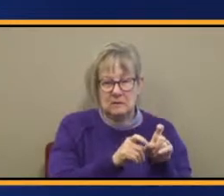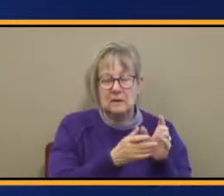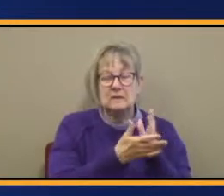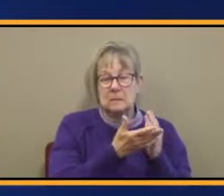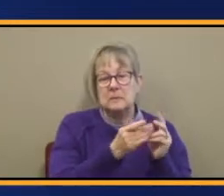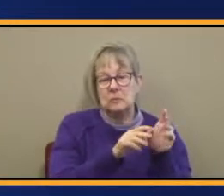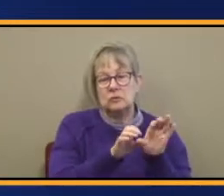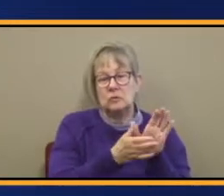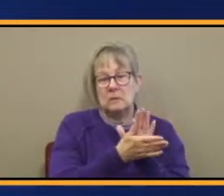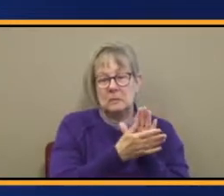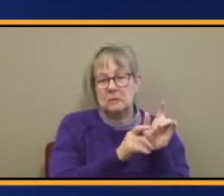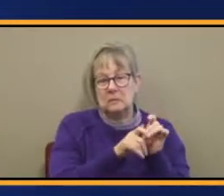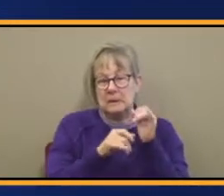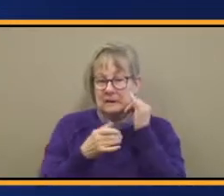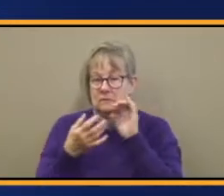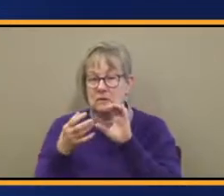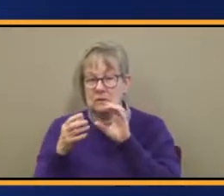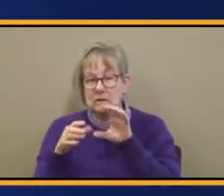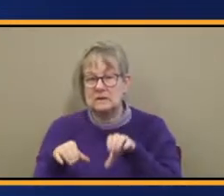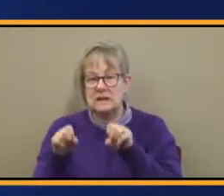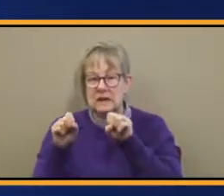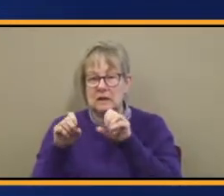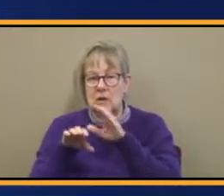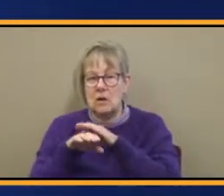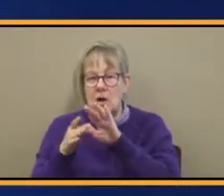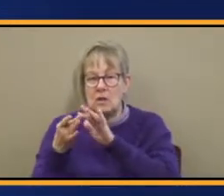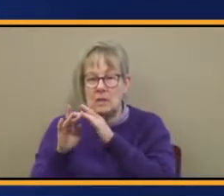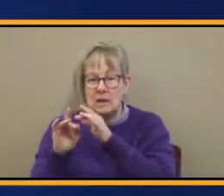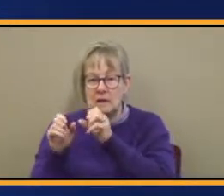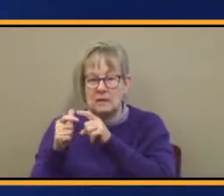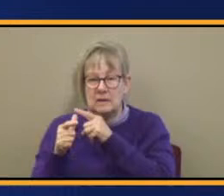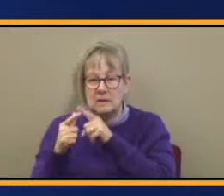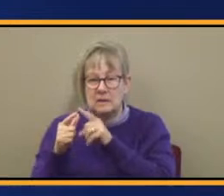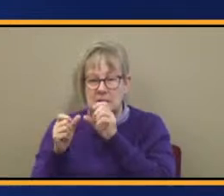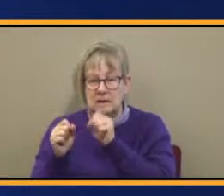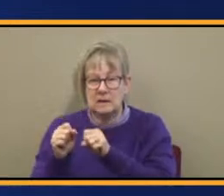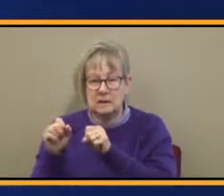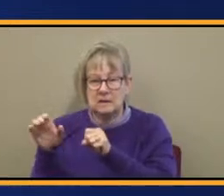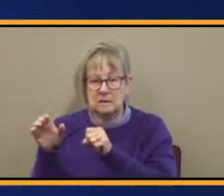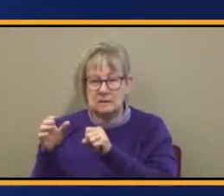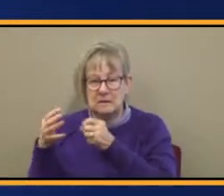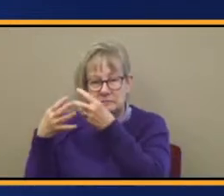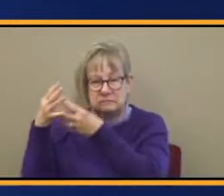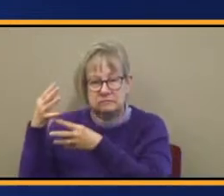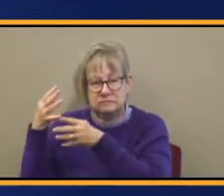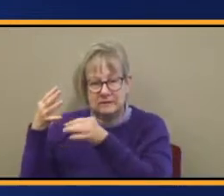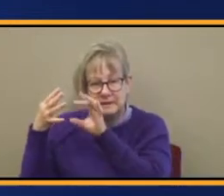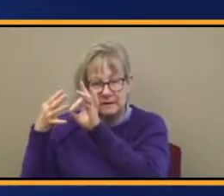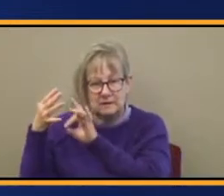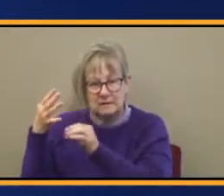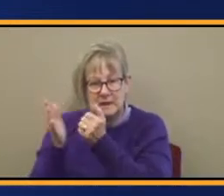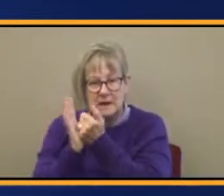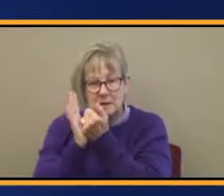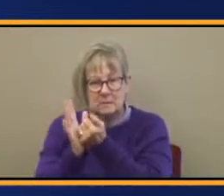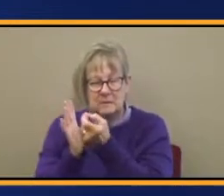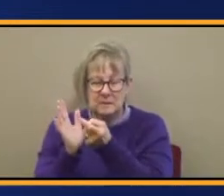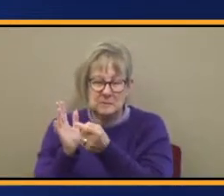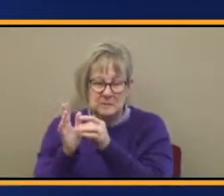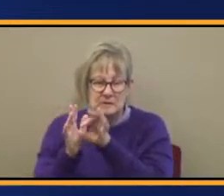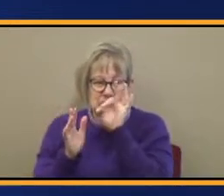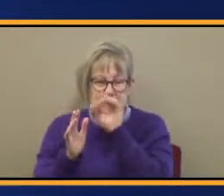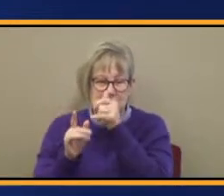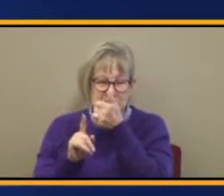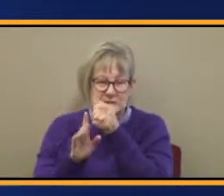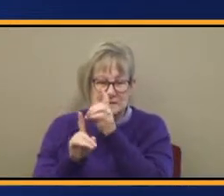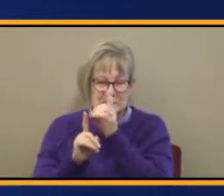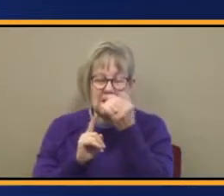online, they can look it up themselves and then input without having to share their address. I don't know if that's I know it launches tomorrow, so I'm getting to you at the last